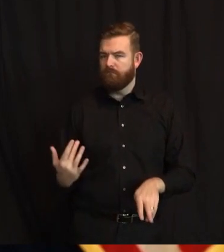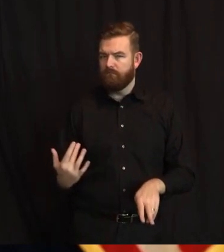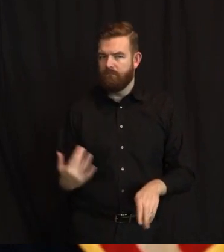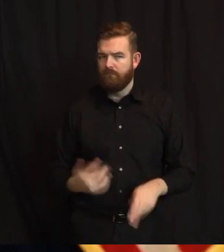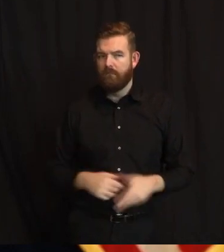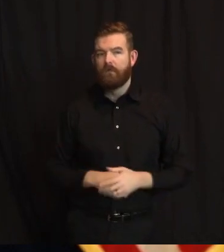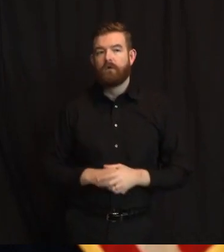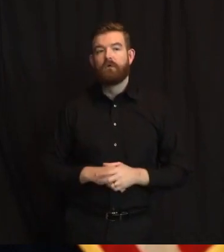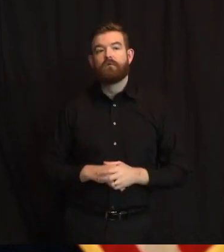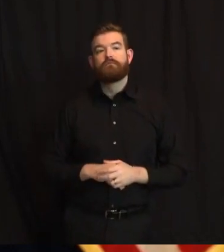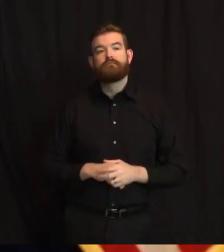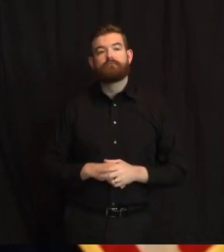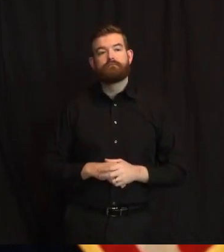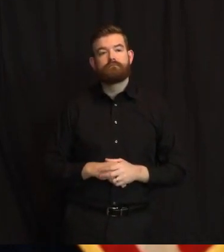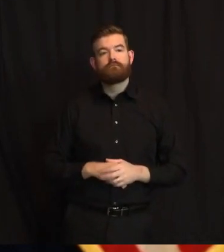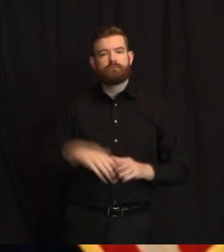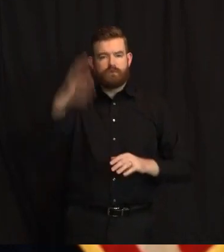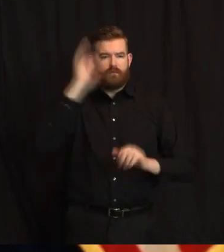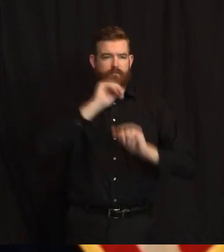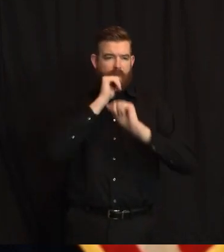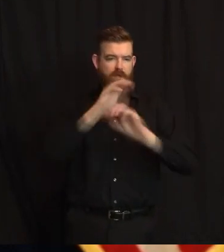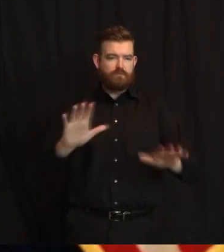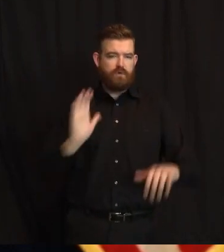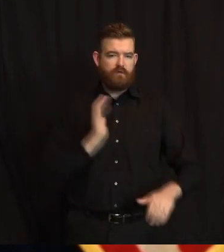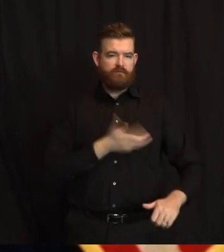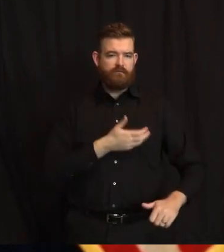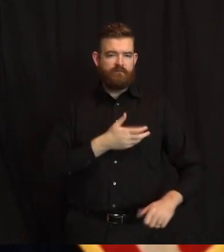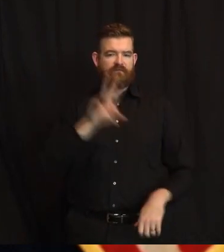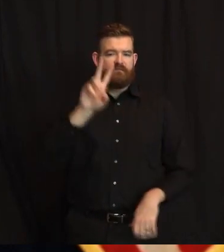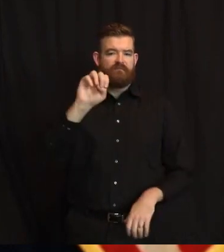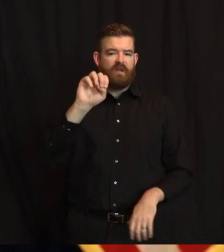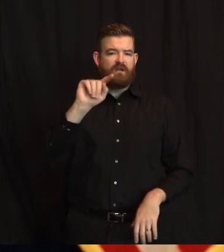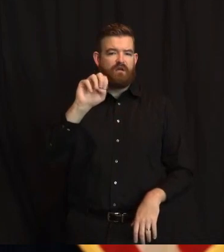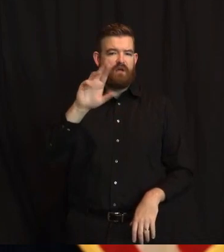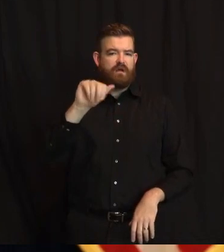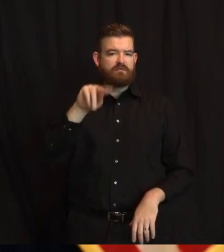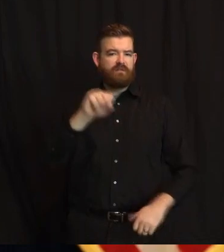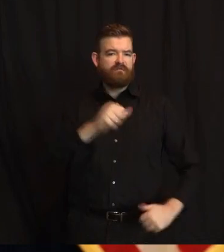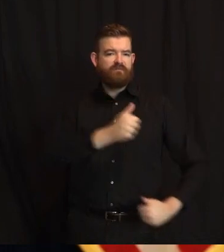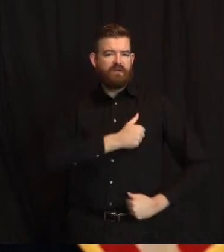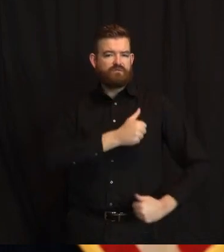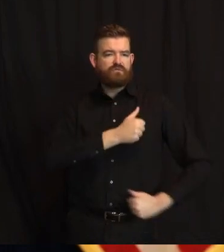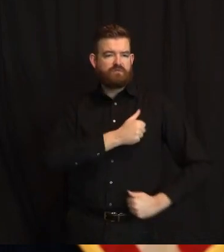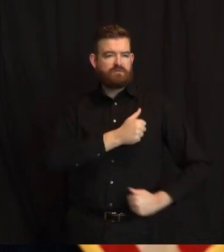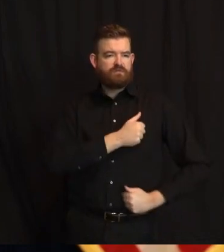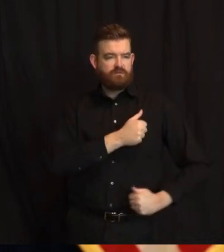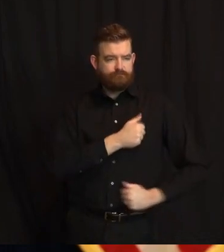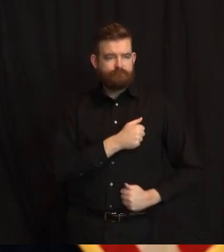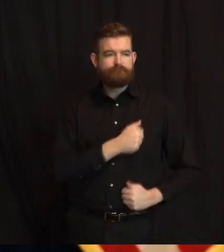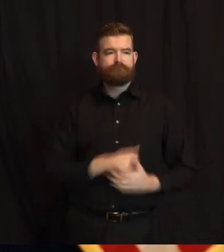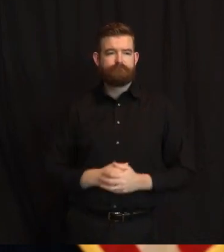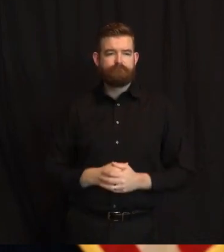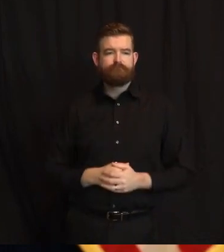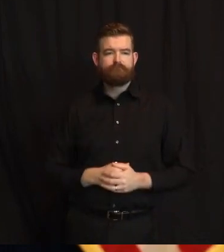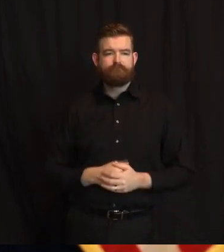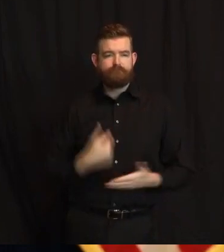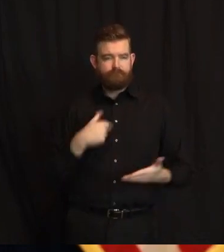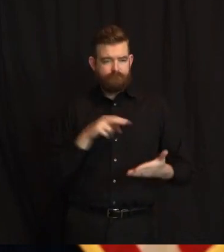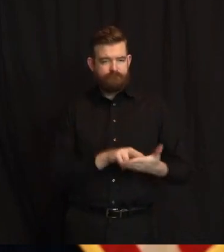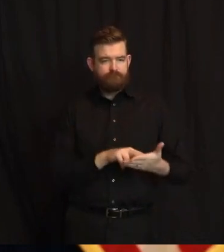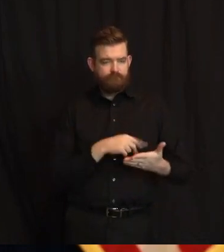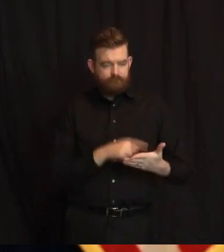400,000 to 500,000, I think, veterans in our great state. God bless each and every one of them. And the reason I was looking down is I got a note from someone who said, you